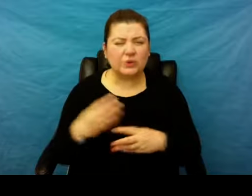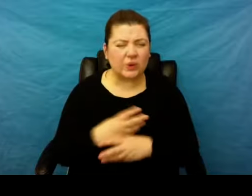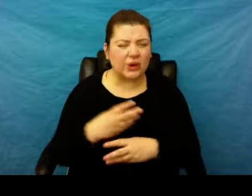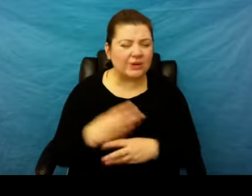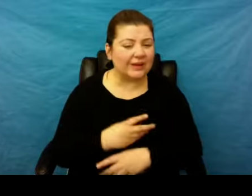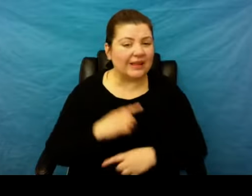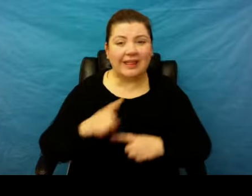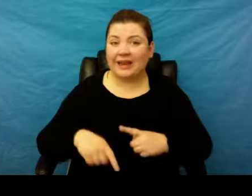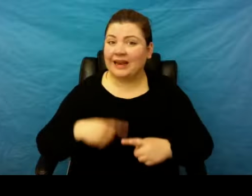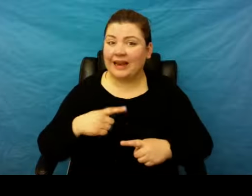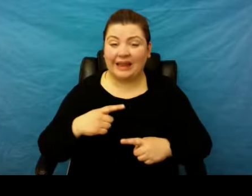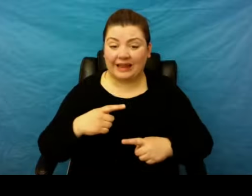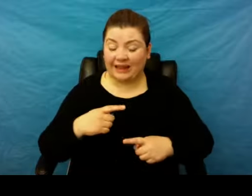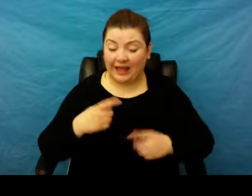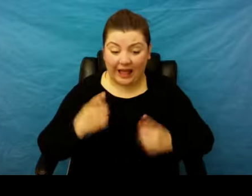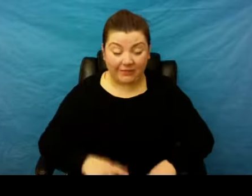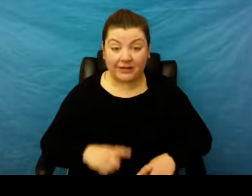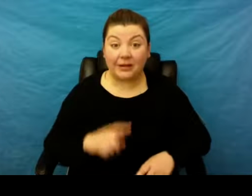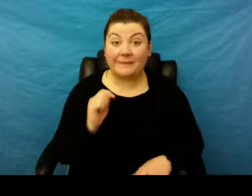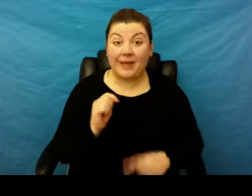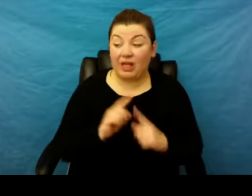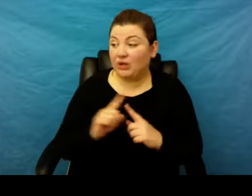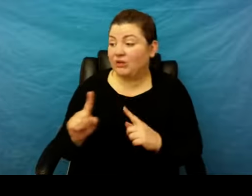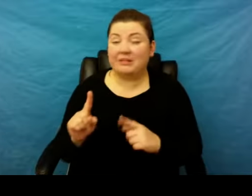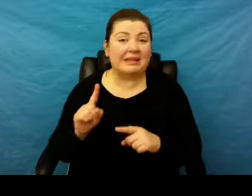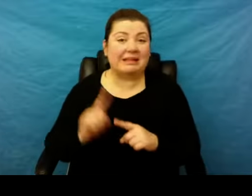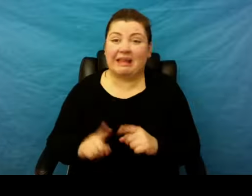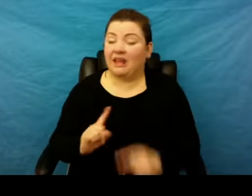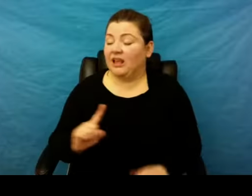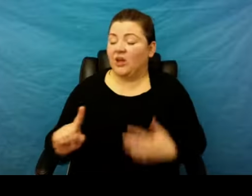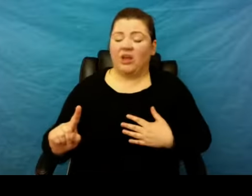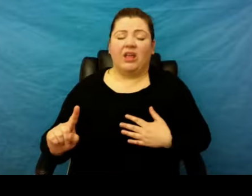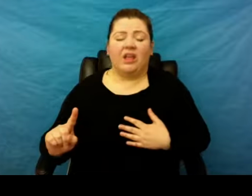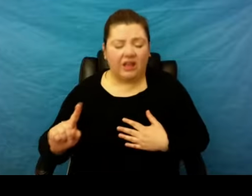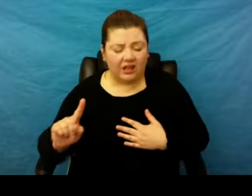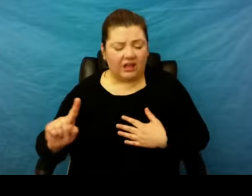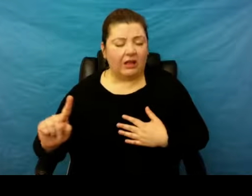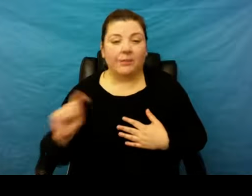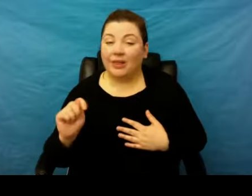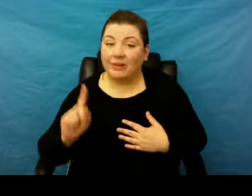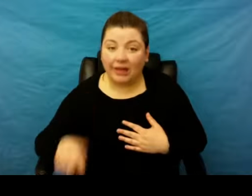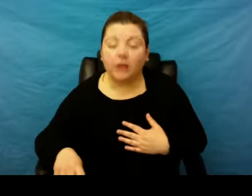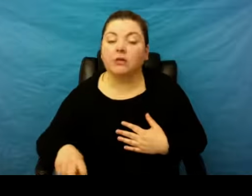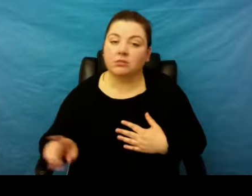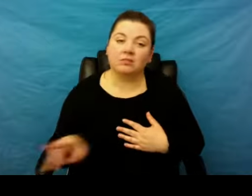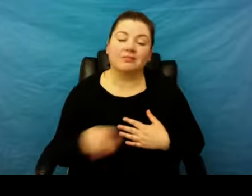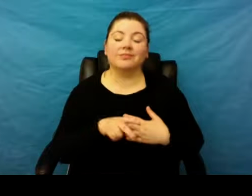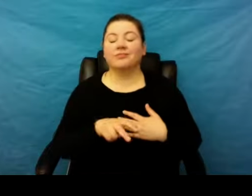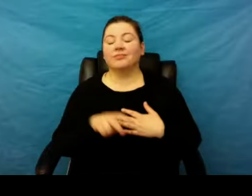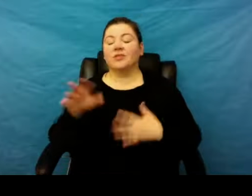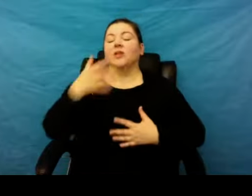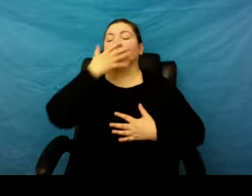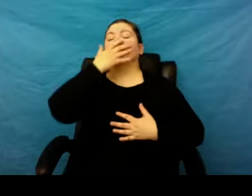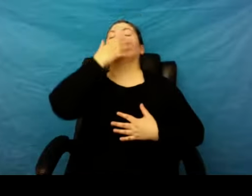short of breath that they can't walk to the bathroom, and then we put them on a ventilator. And then our experience has been that these